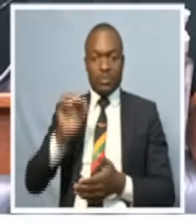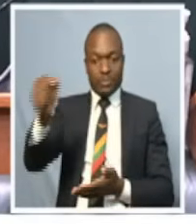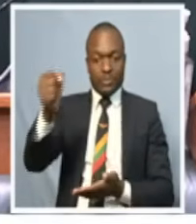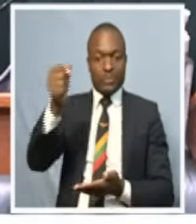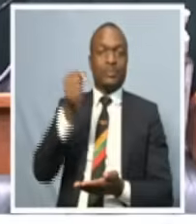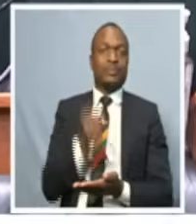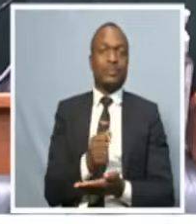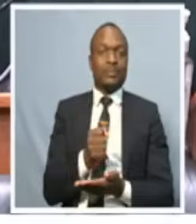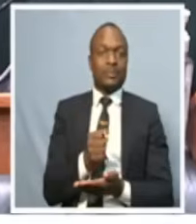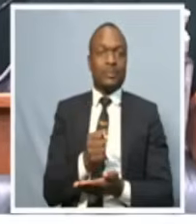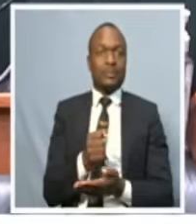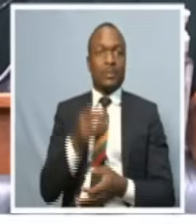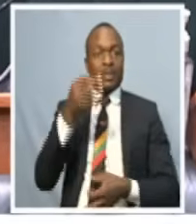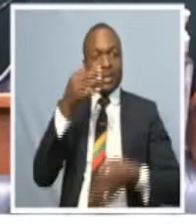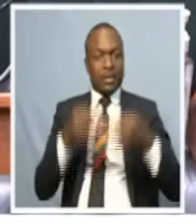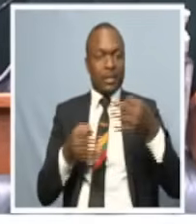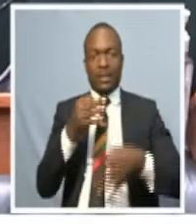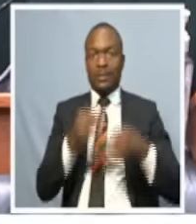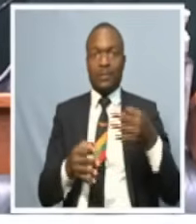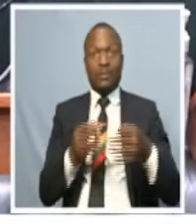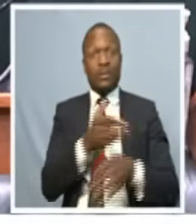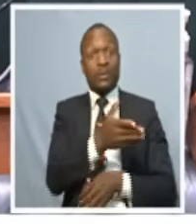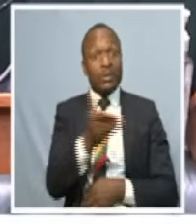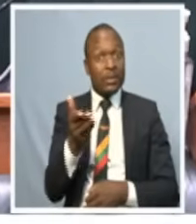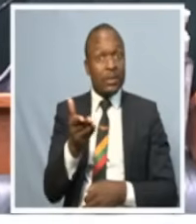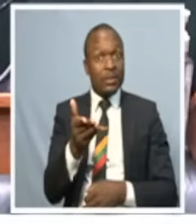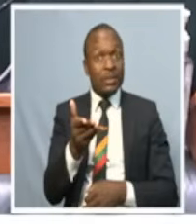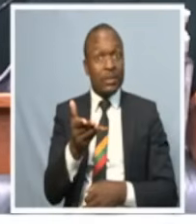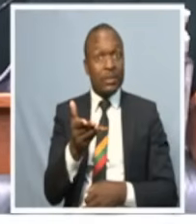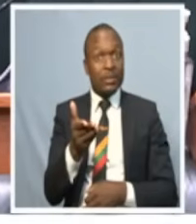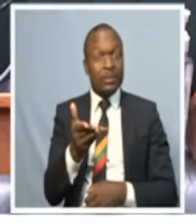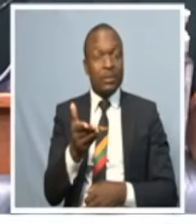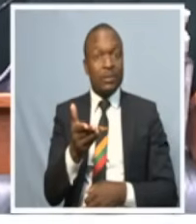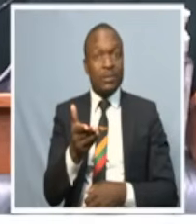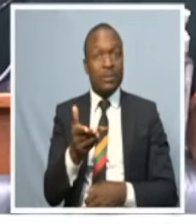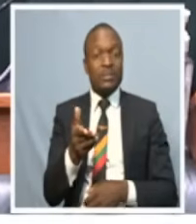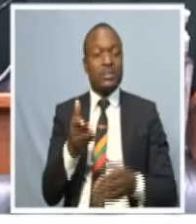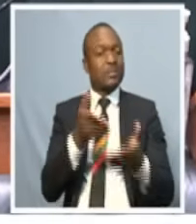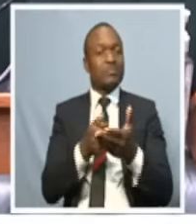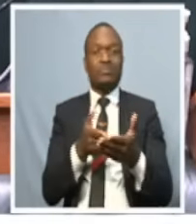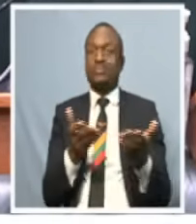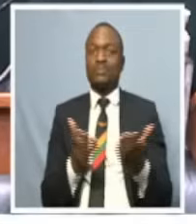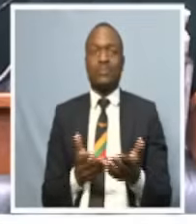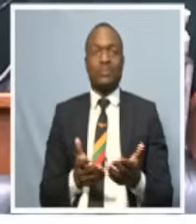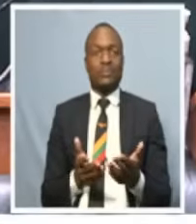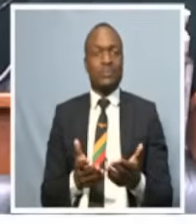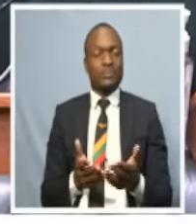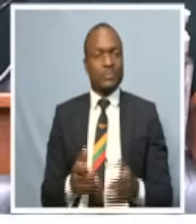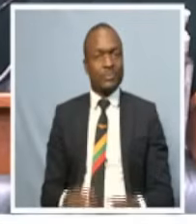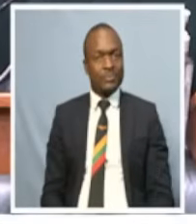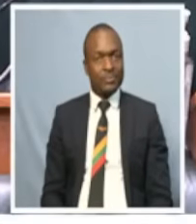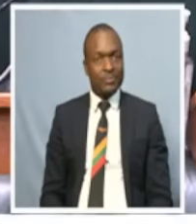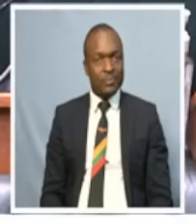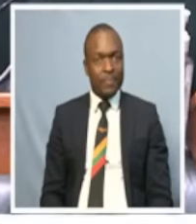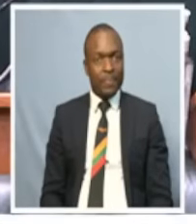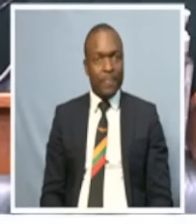recruitment if there was a quota? There was no quota, Madam Speaker. There was no quota.